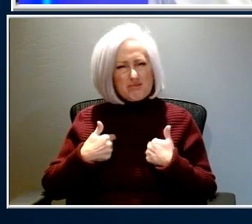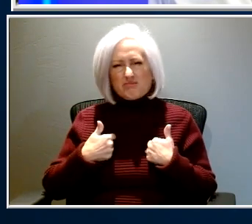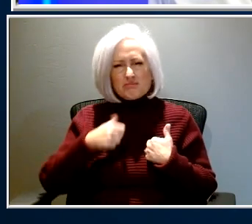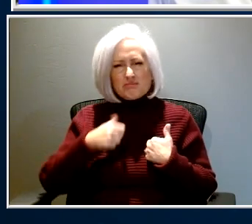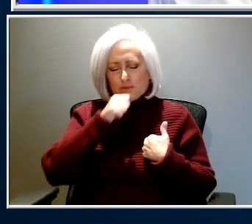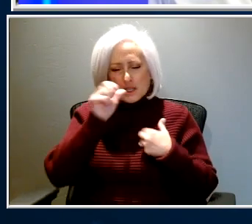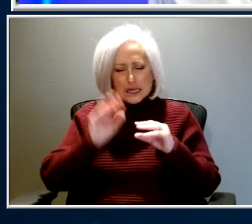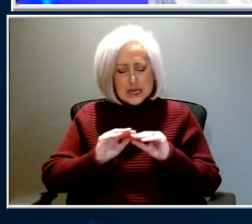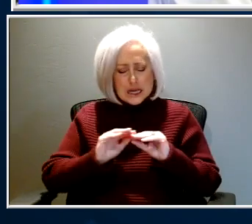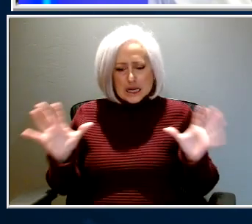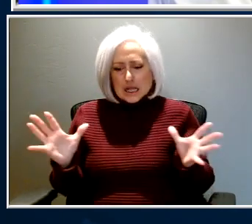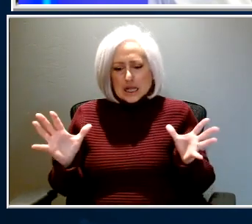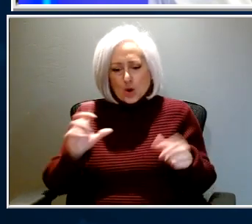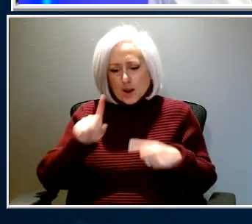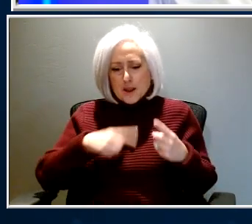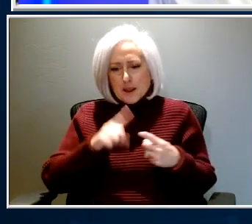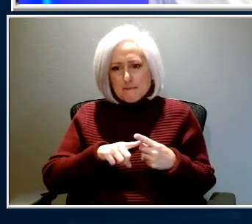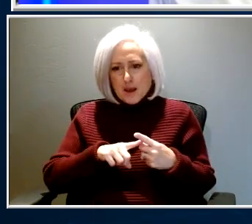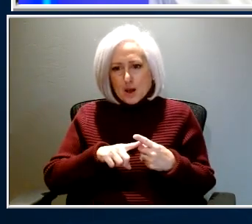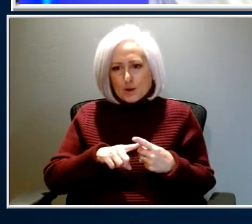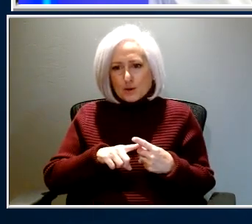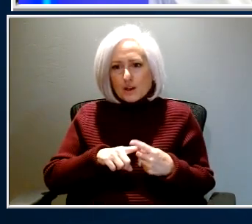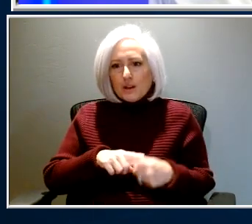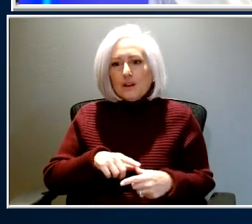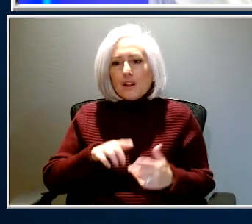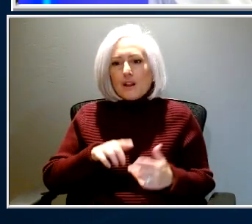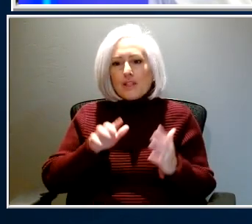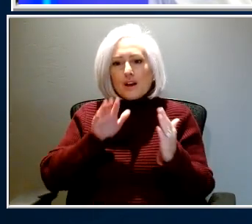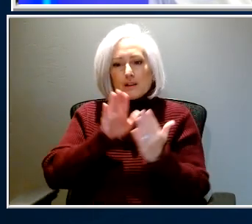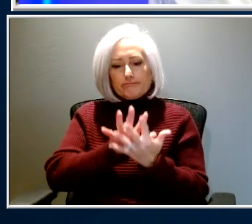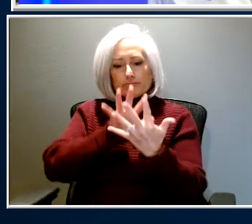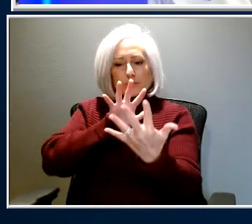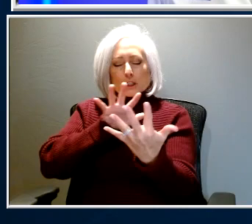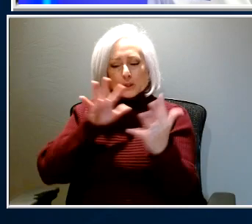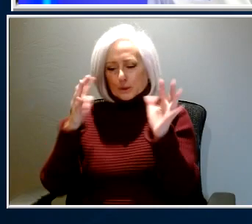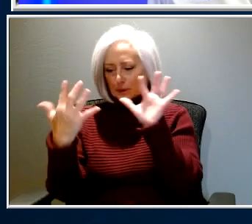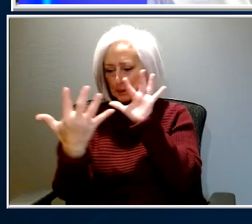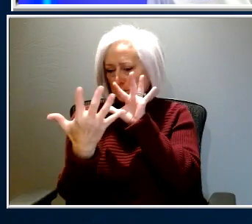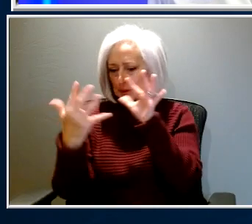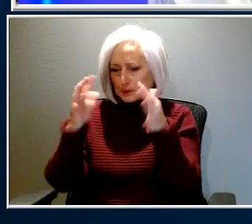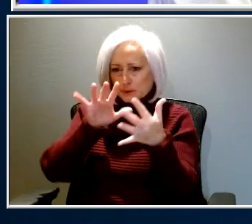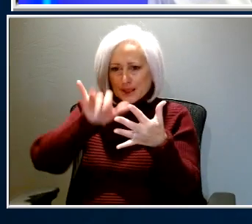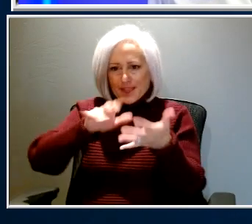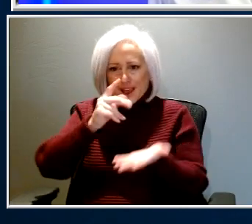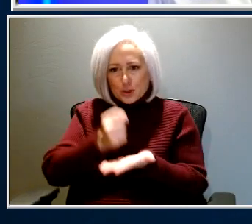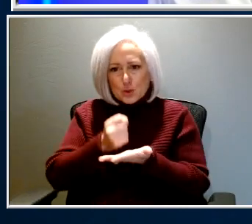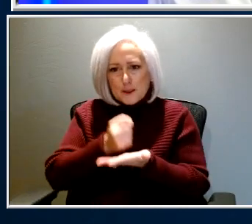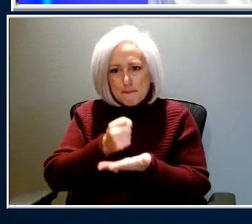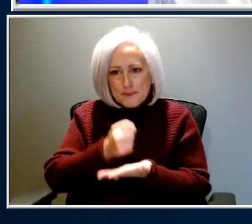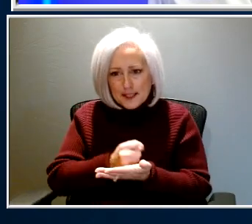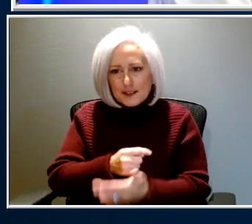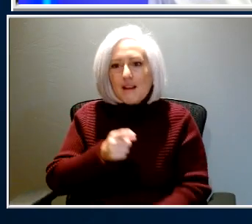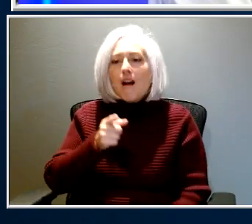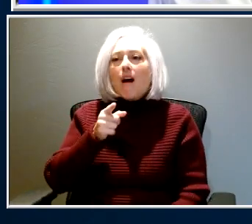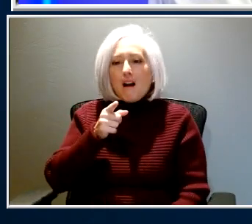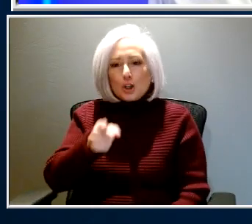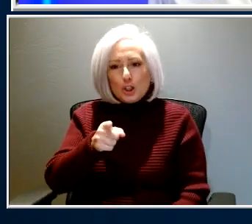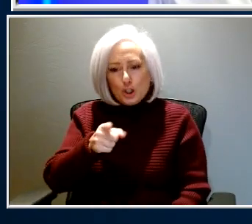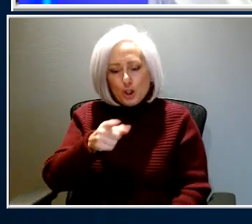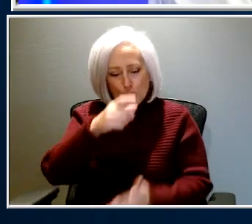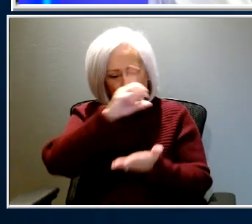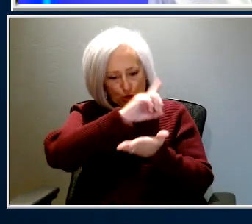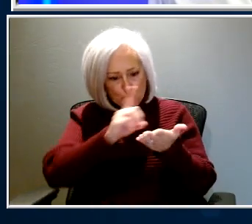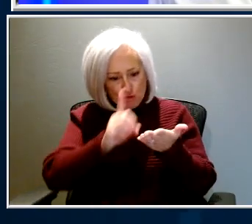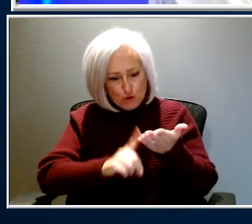the, if you will, three-dimensional aspects of this treatment. And I asked you about it, and you borrowed my pen and drew on